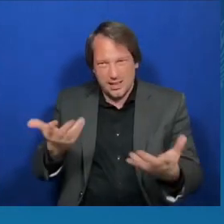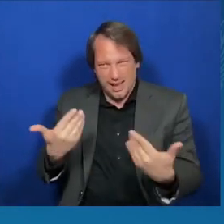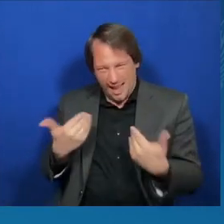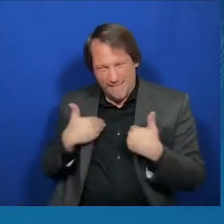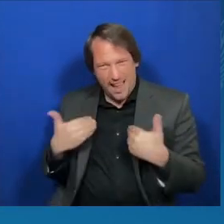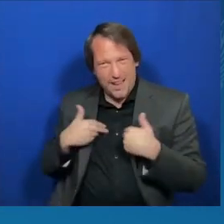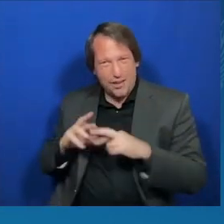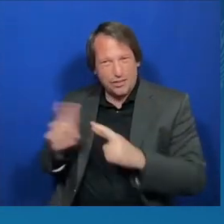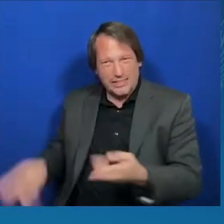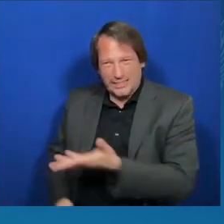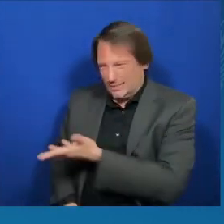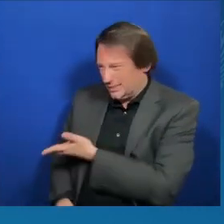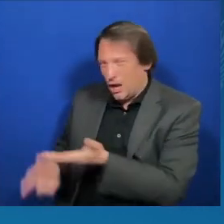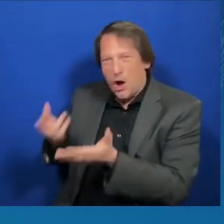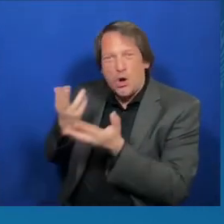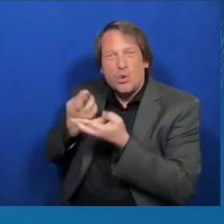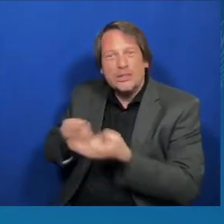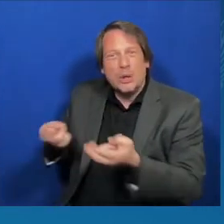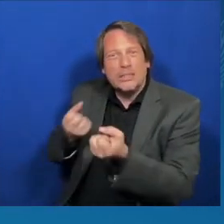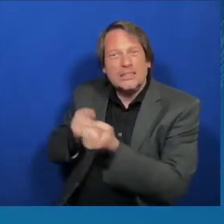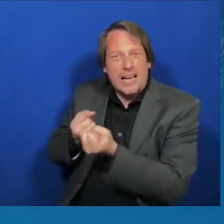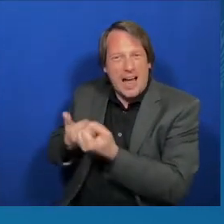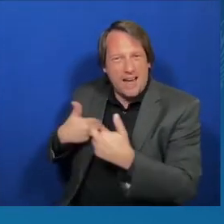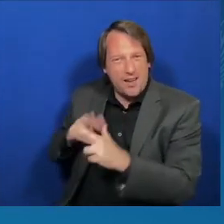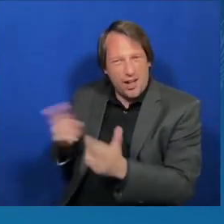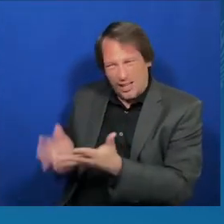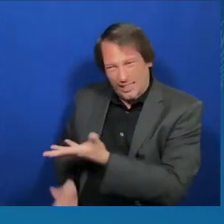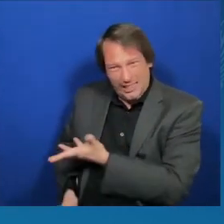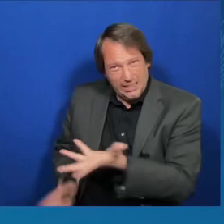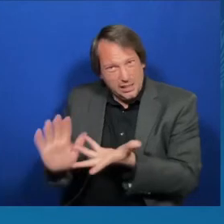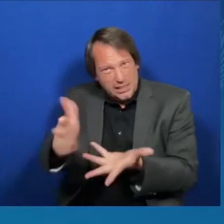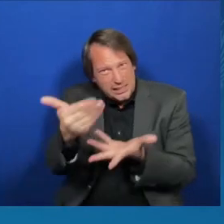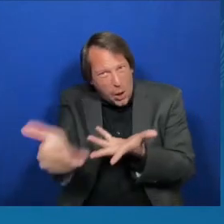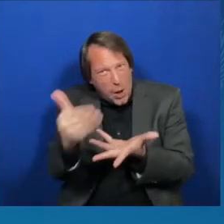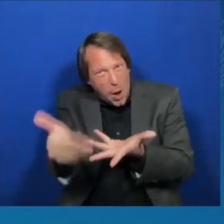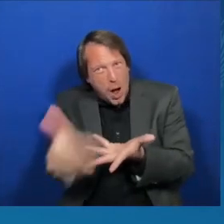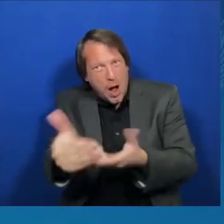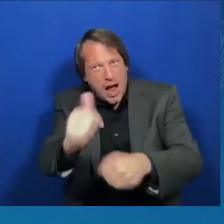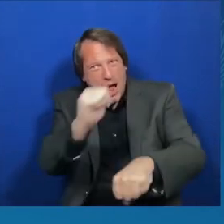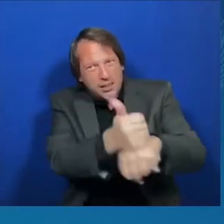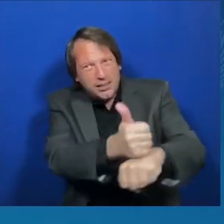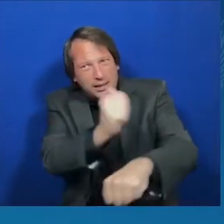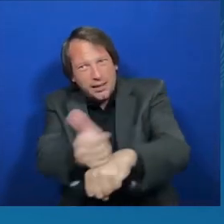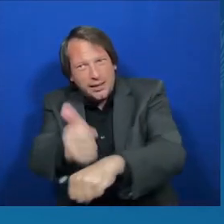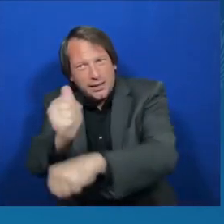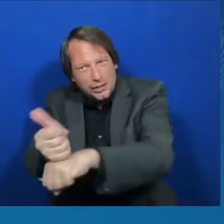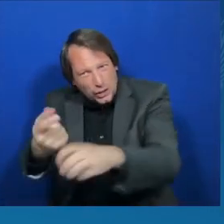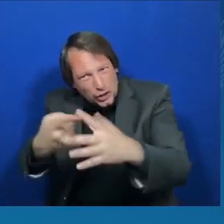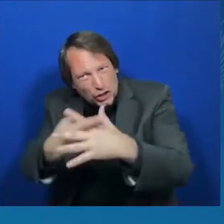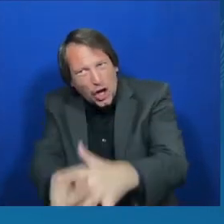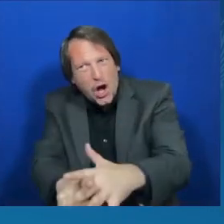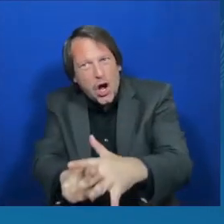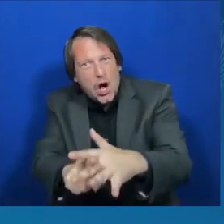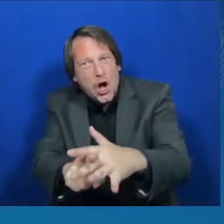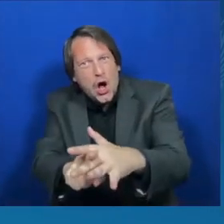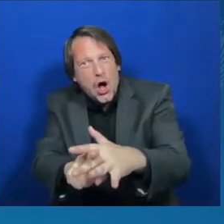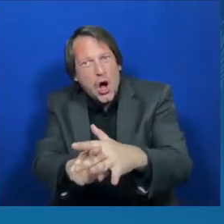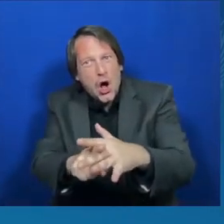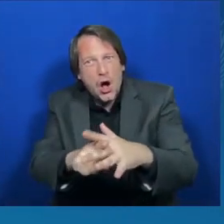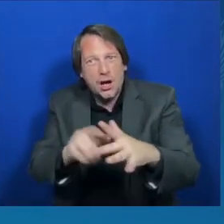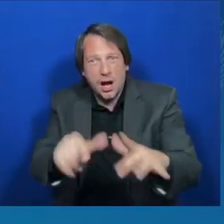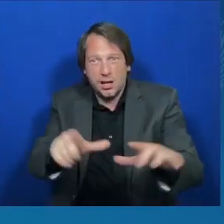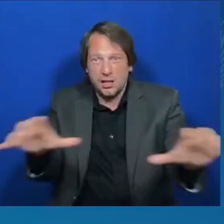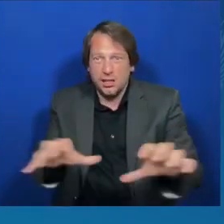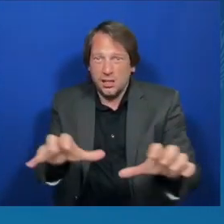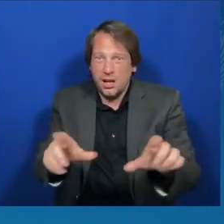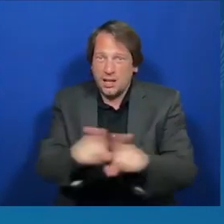the work that you have done that has been the work of a leader on this tragic issue. The second